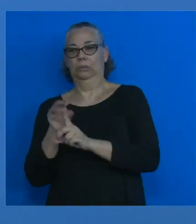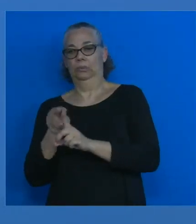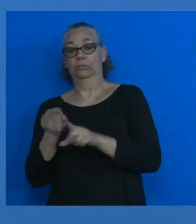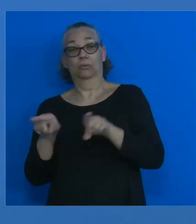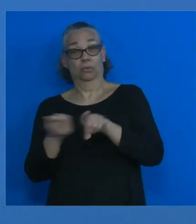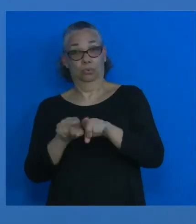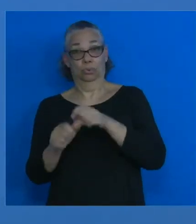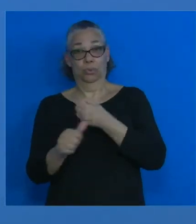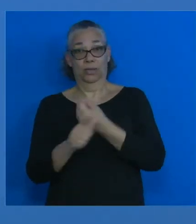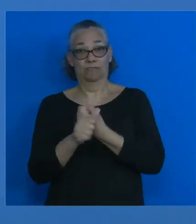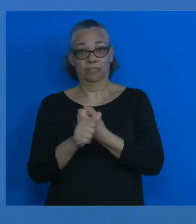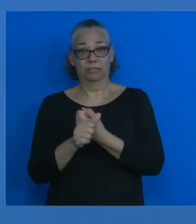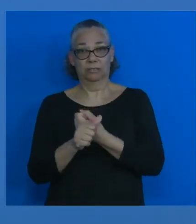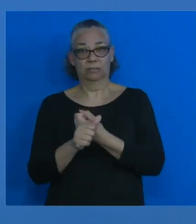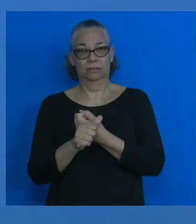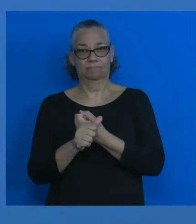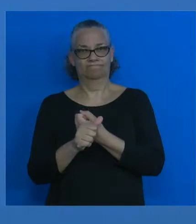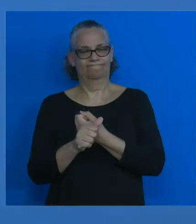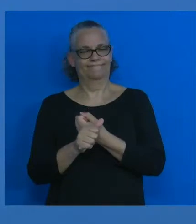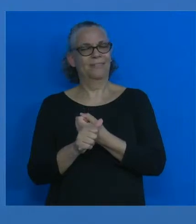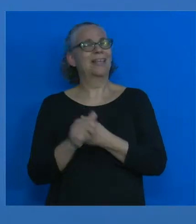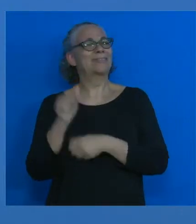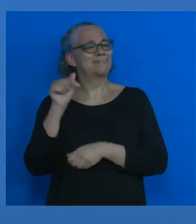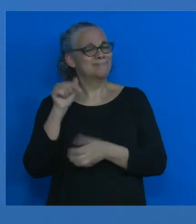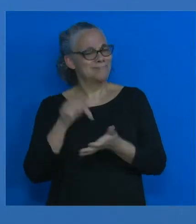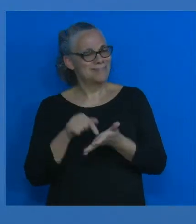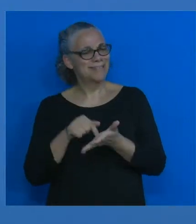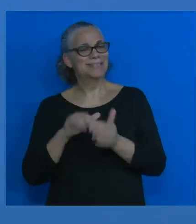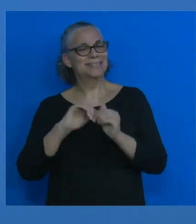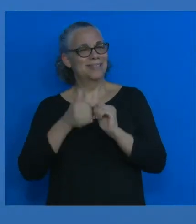risk. These are how